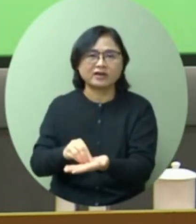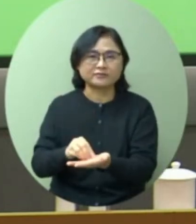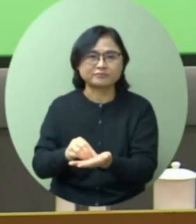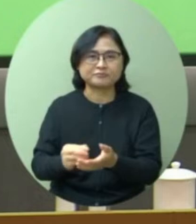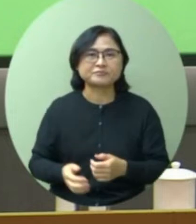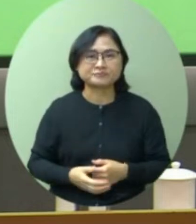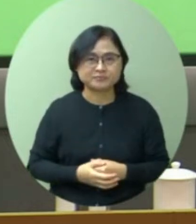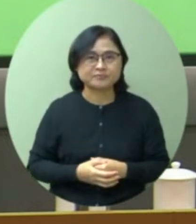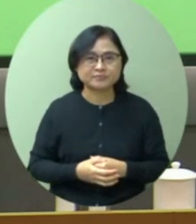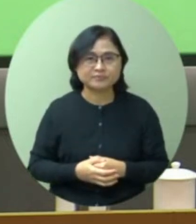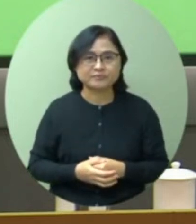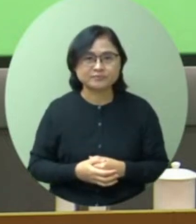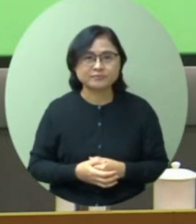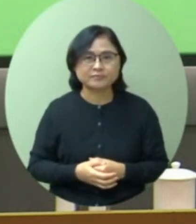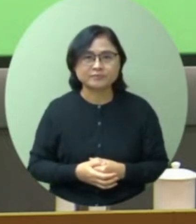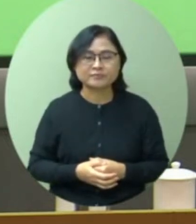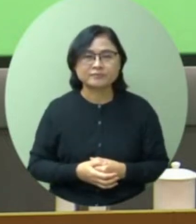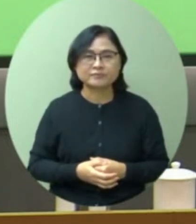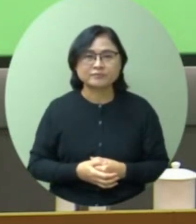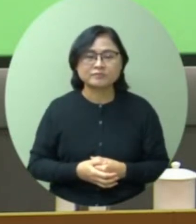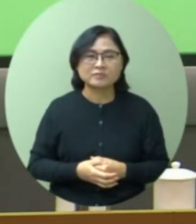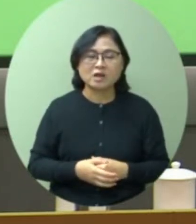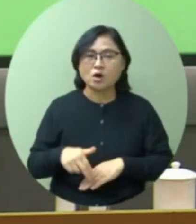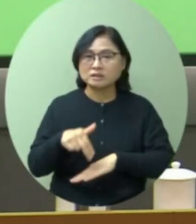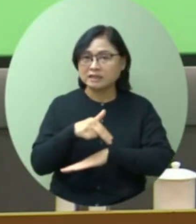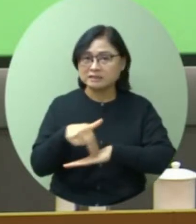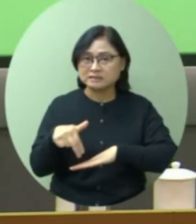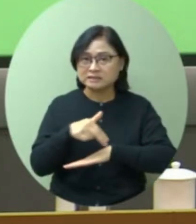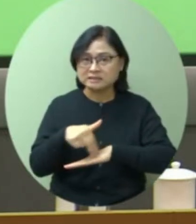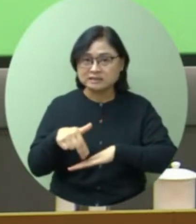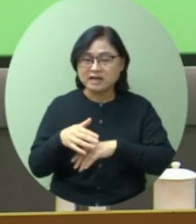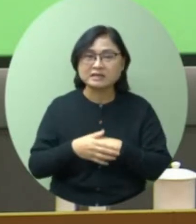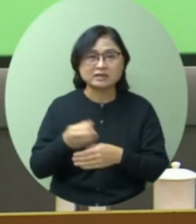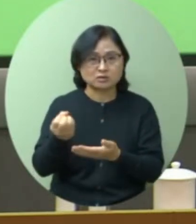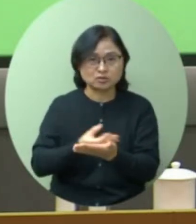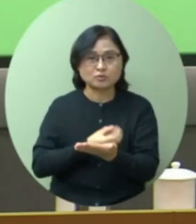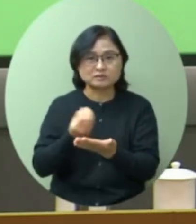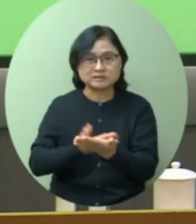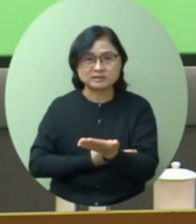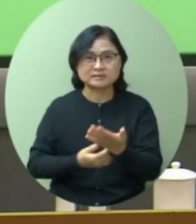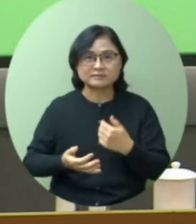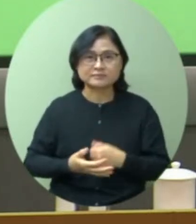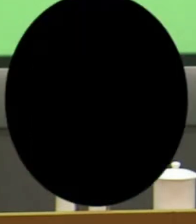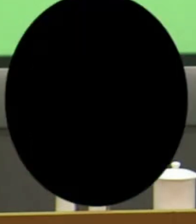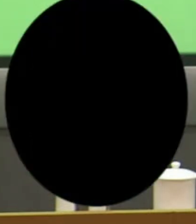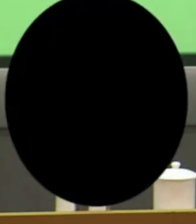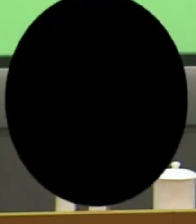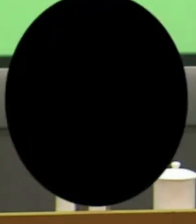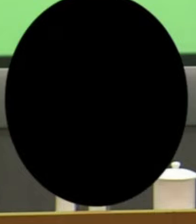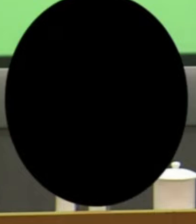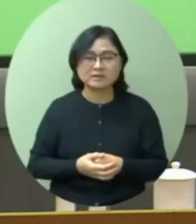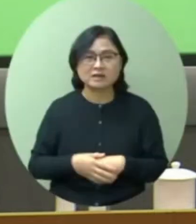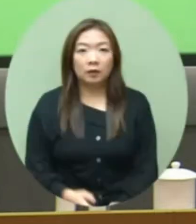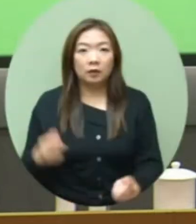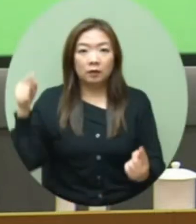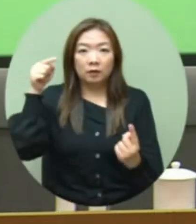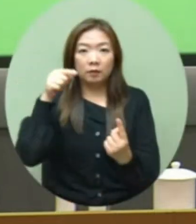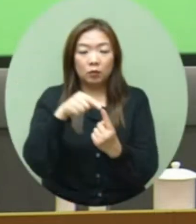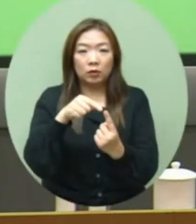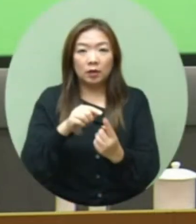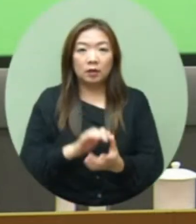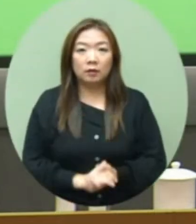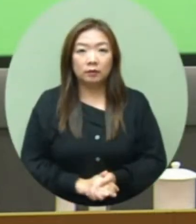Why is it designed this way? So that there will be no increase in substandard